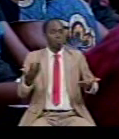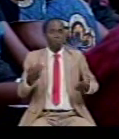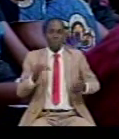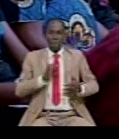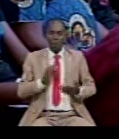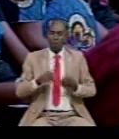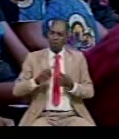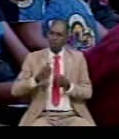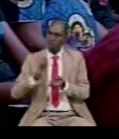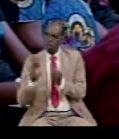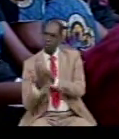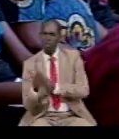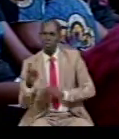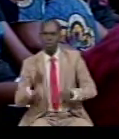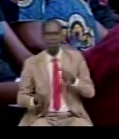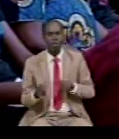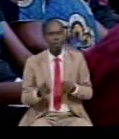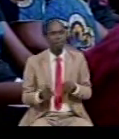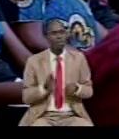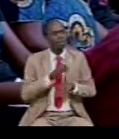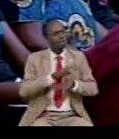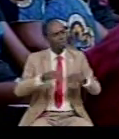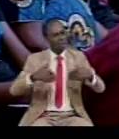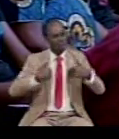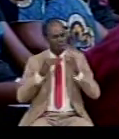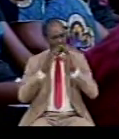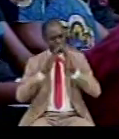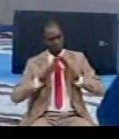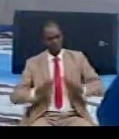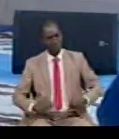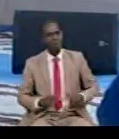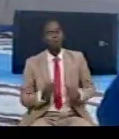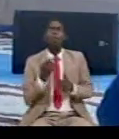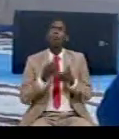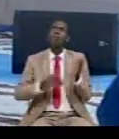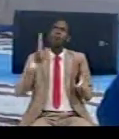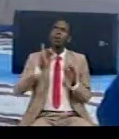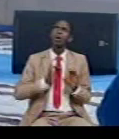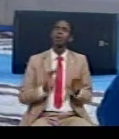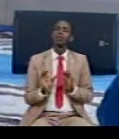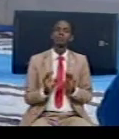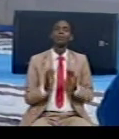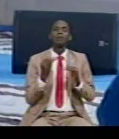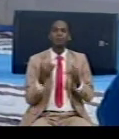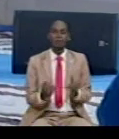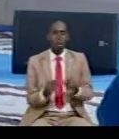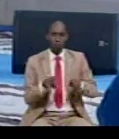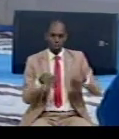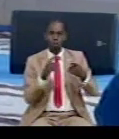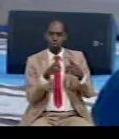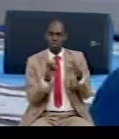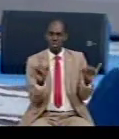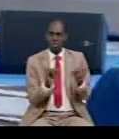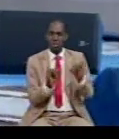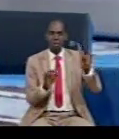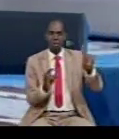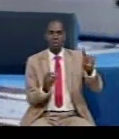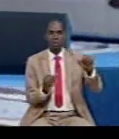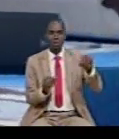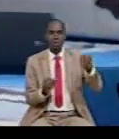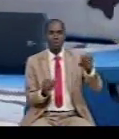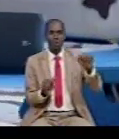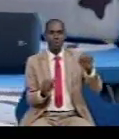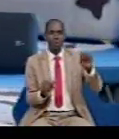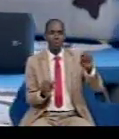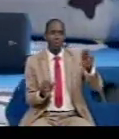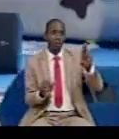rest. I'm restless. I have trouble. What should I do? Go to Damascus. I shall be shown you what you will do. And now as he got